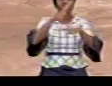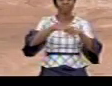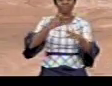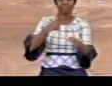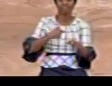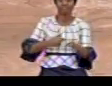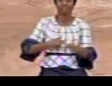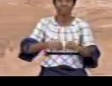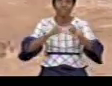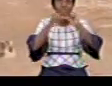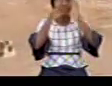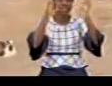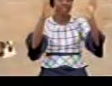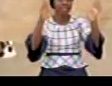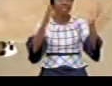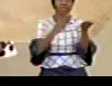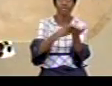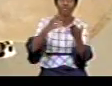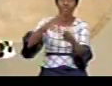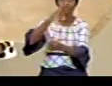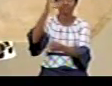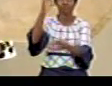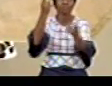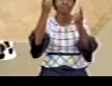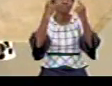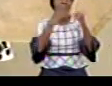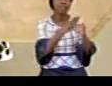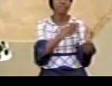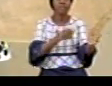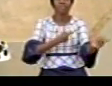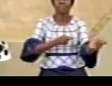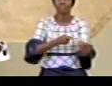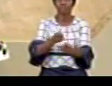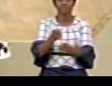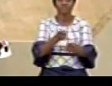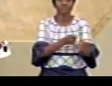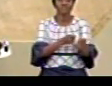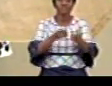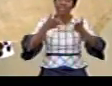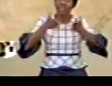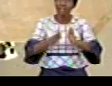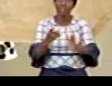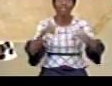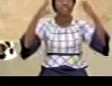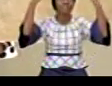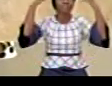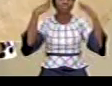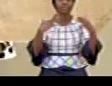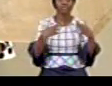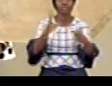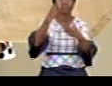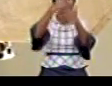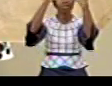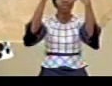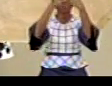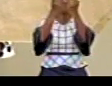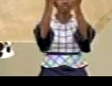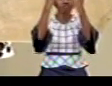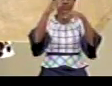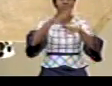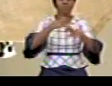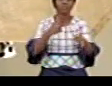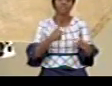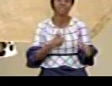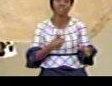blessed holy spirit come and take control let the jew of heaven